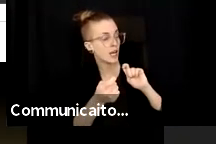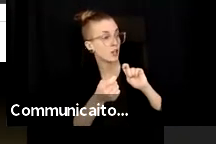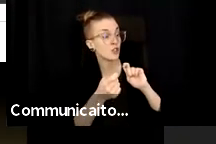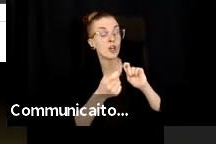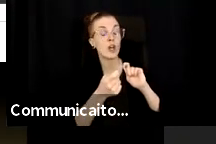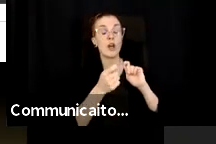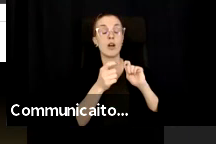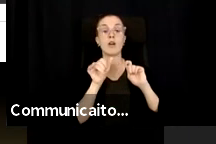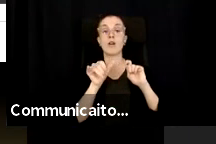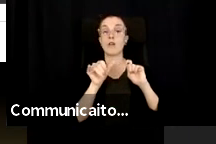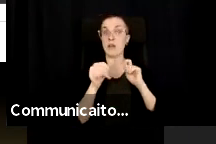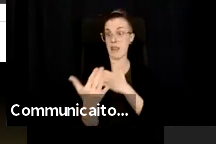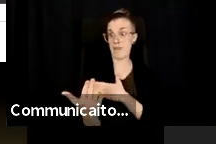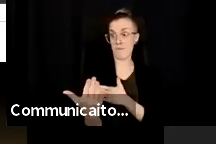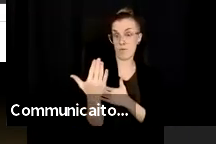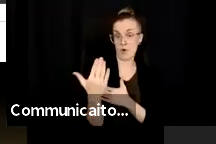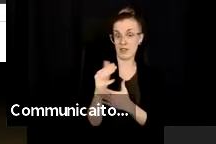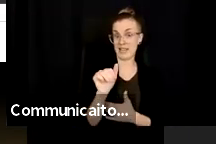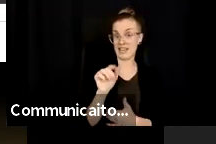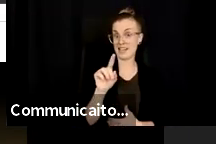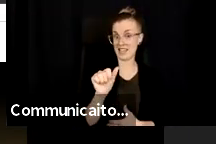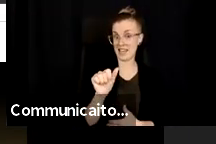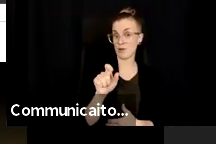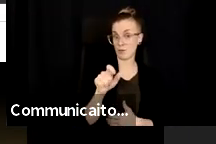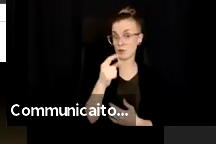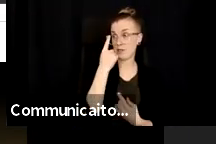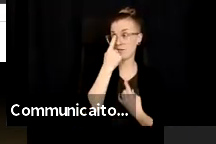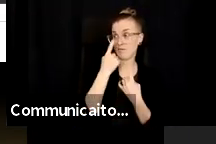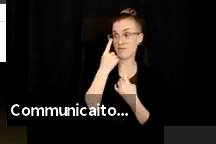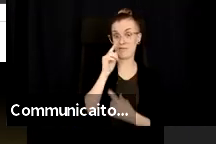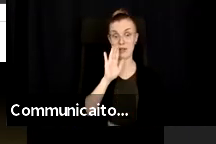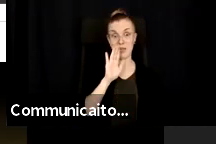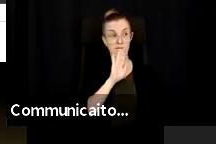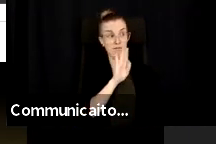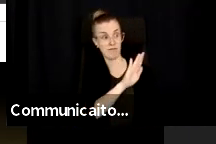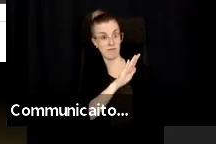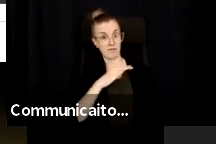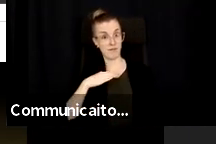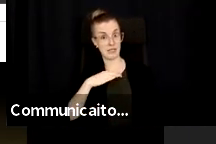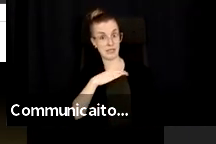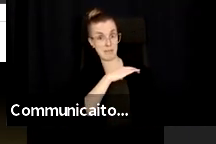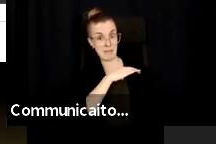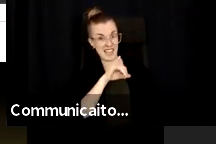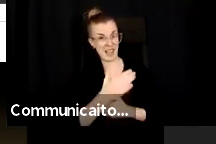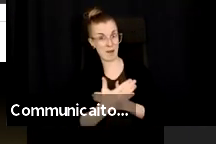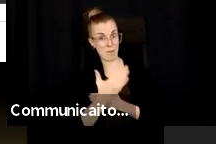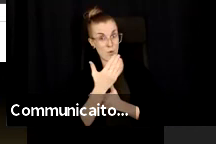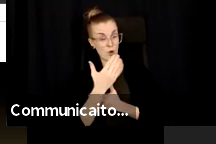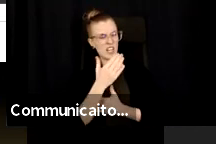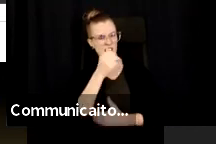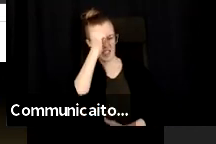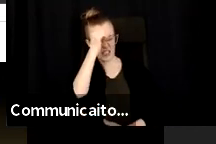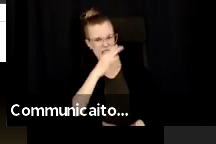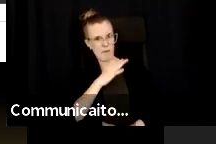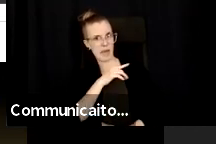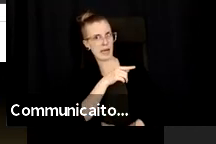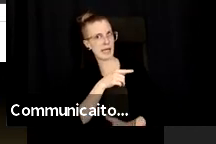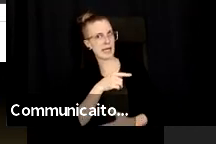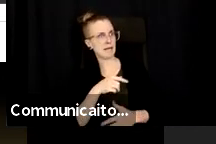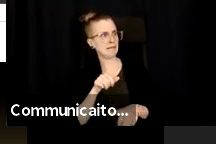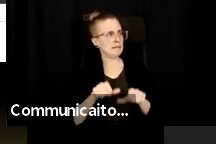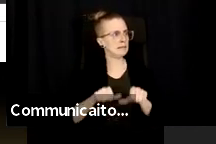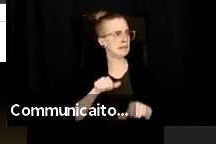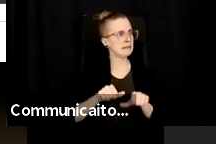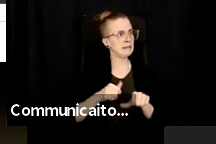the ADA was supposed to be considered by his committee, he feared that a majority of the members might